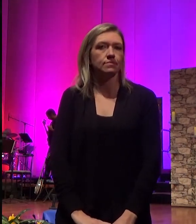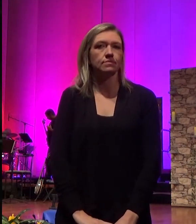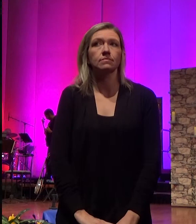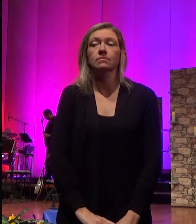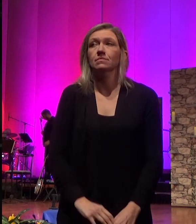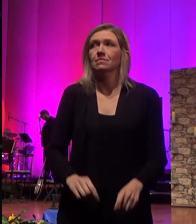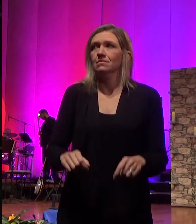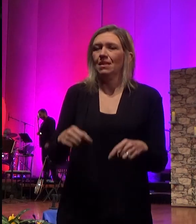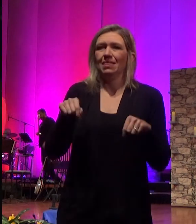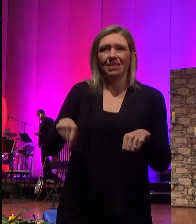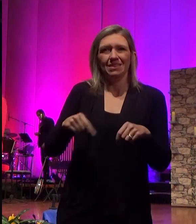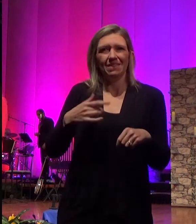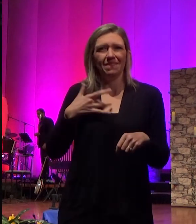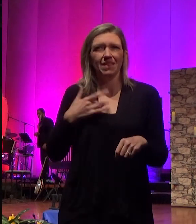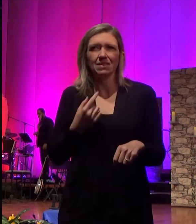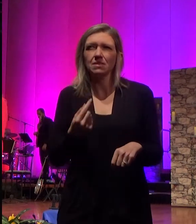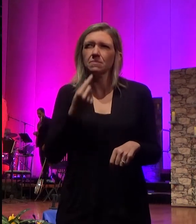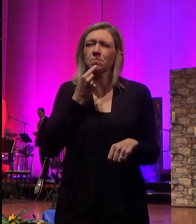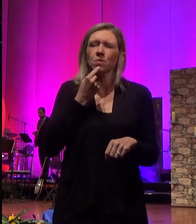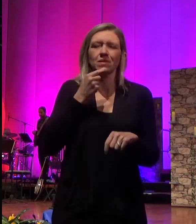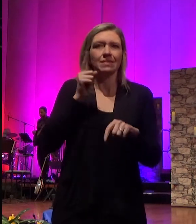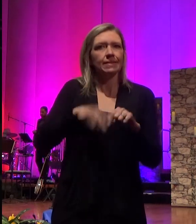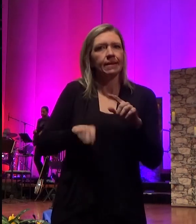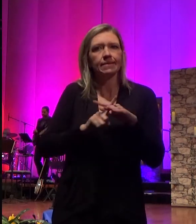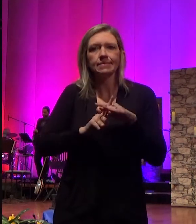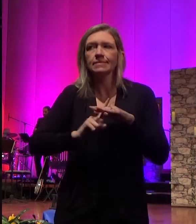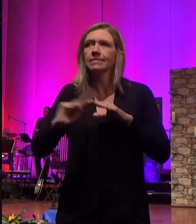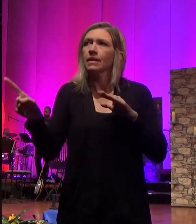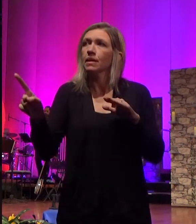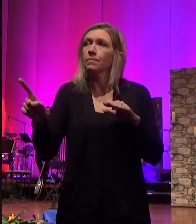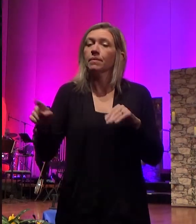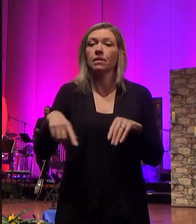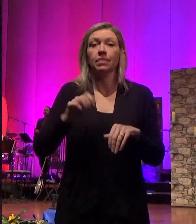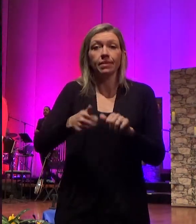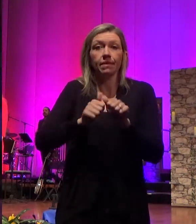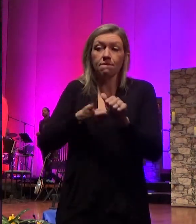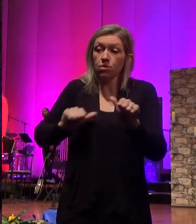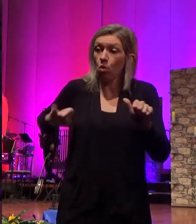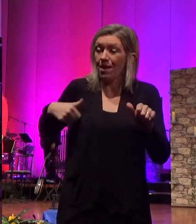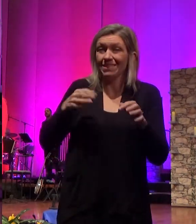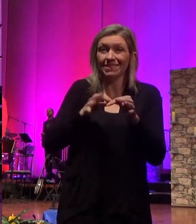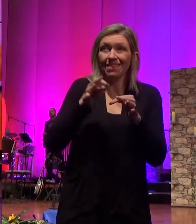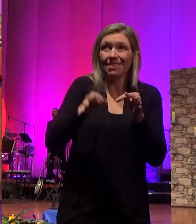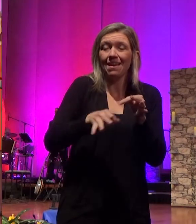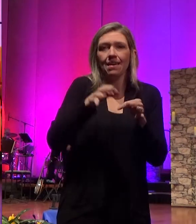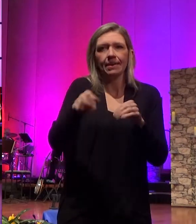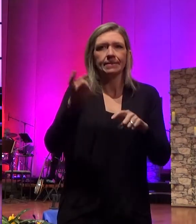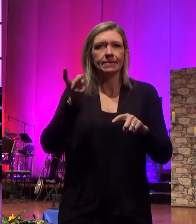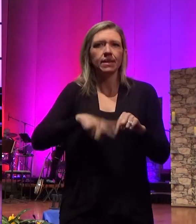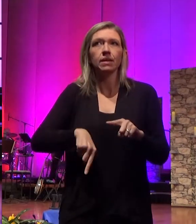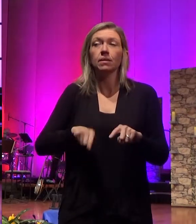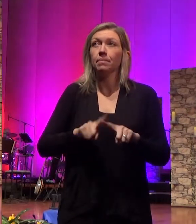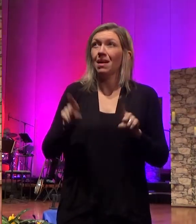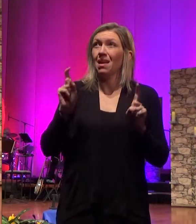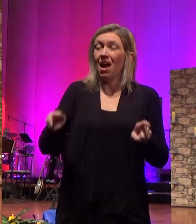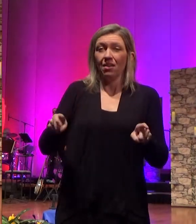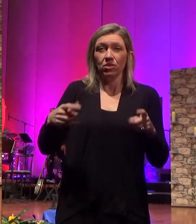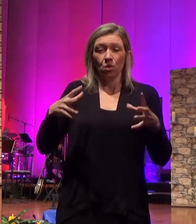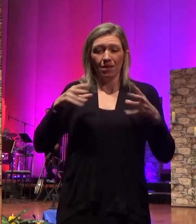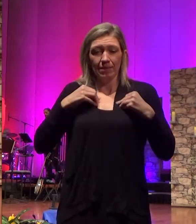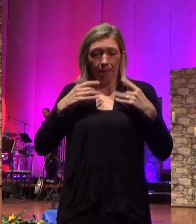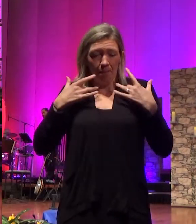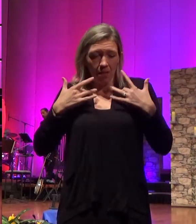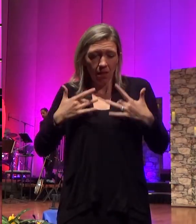Can't escape disappointment, can't avoid the delay, but I don't have to make feeling down